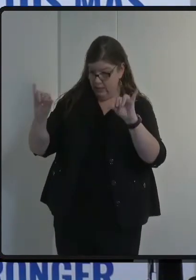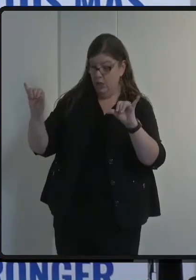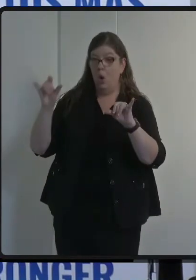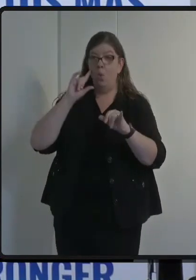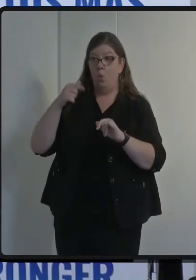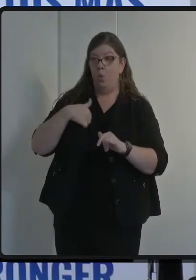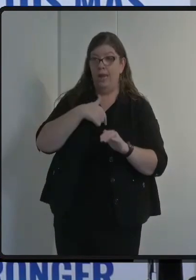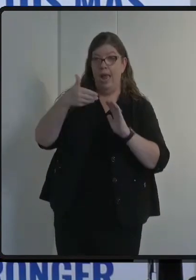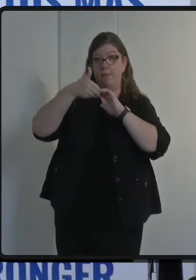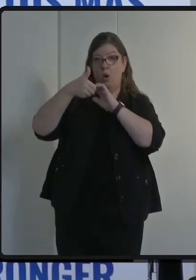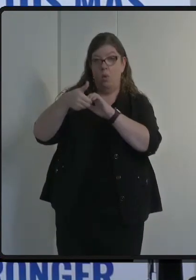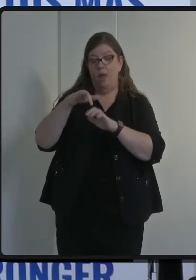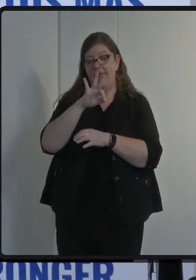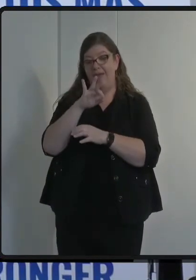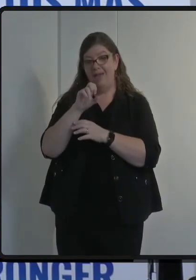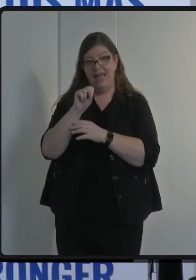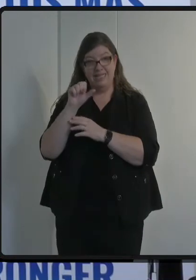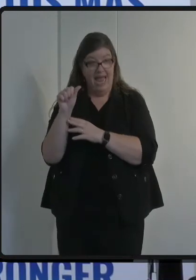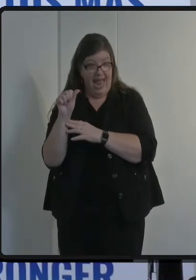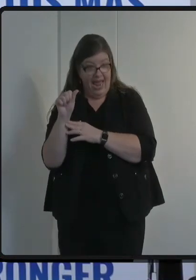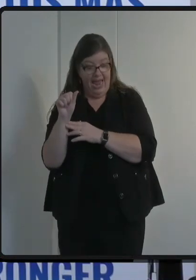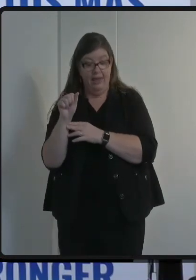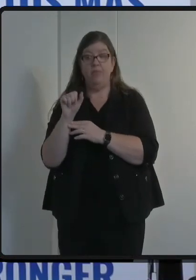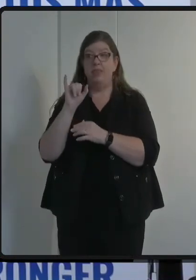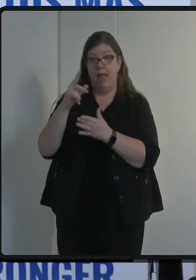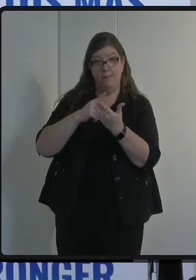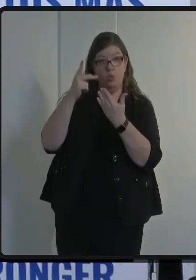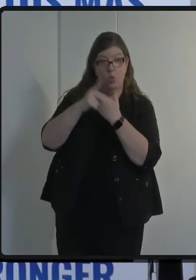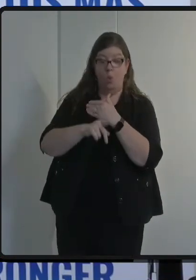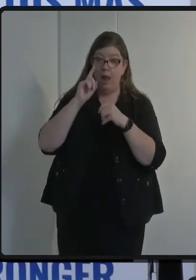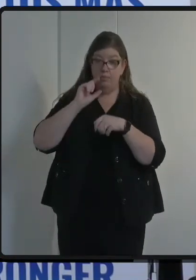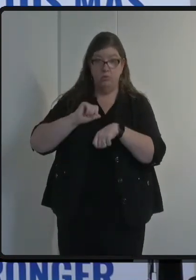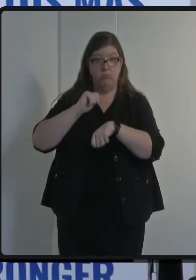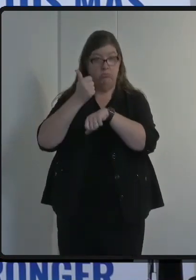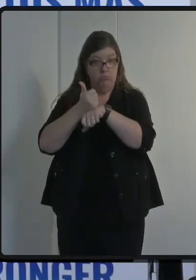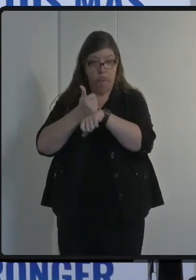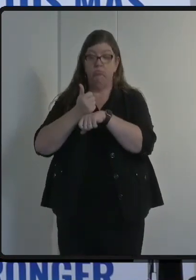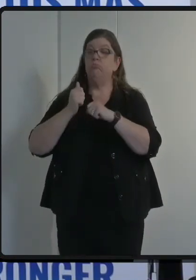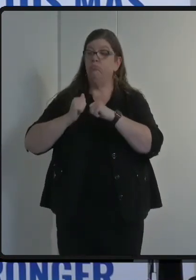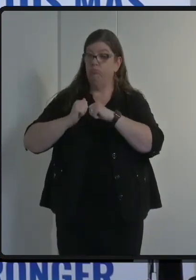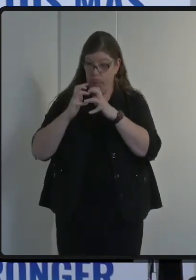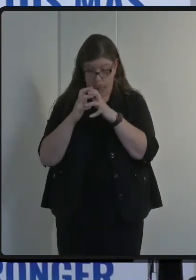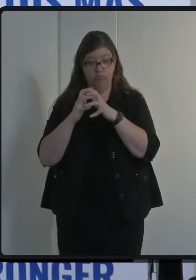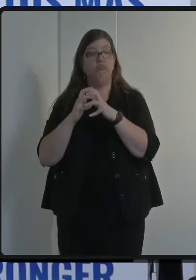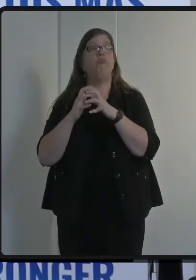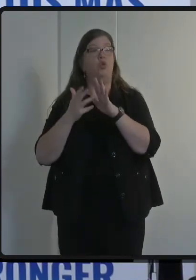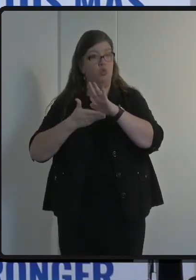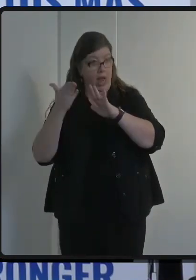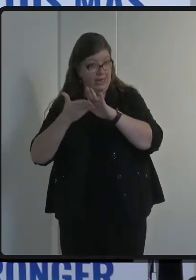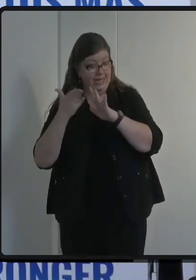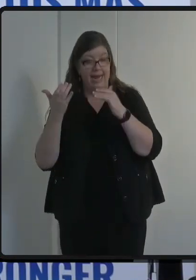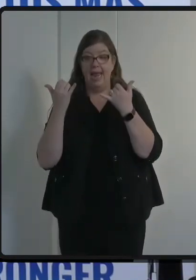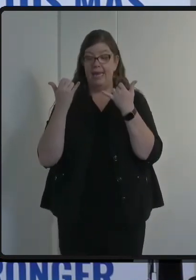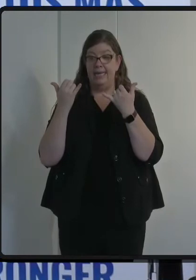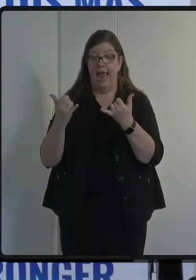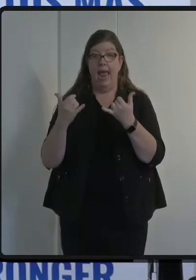with FSA, and the program has been launched, and we are